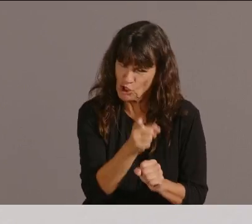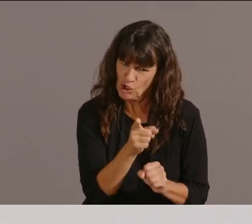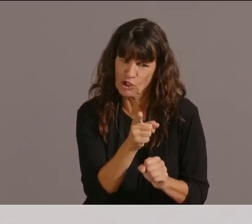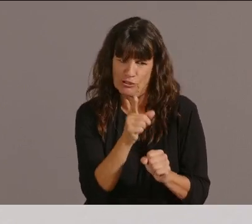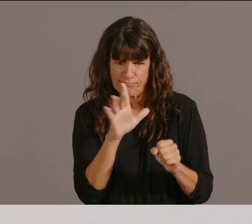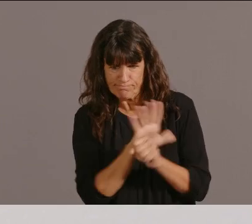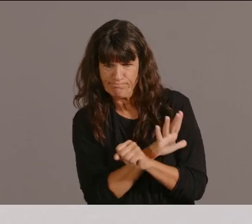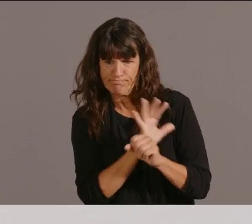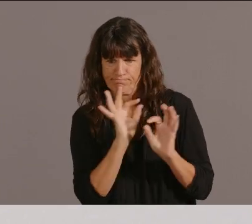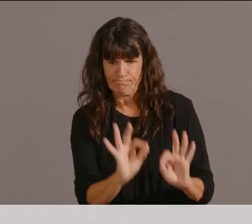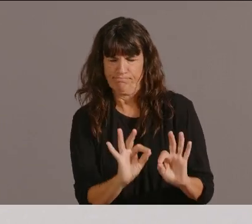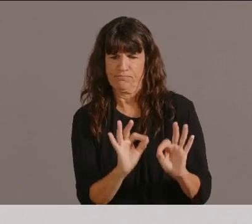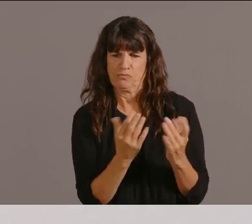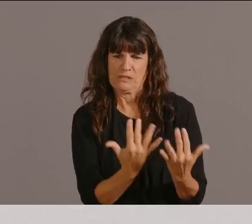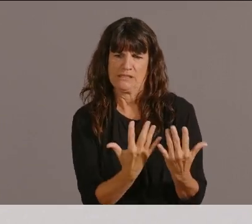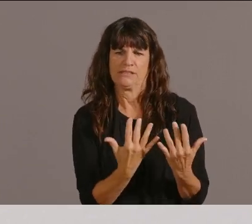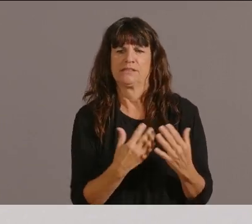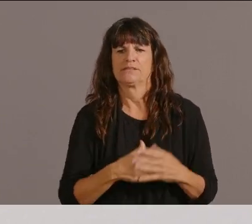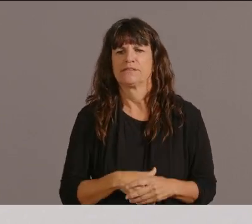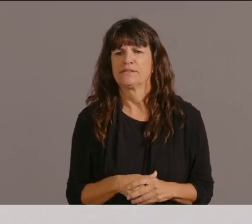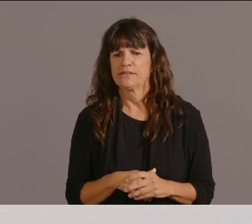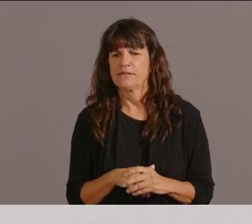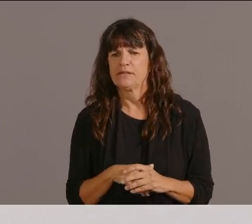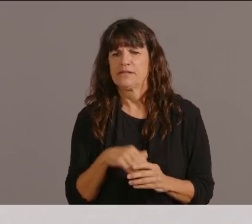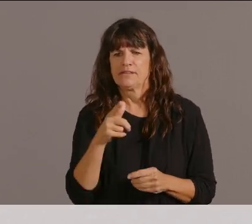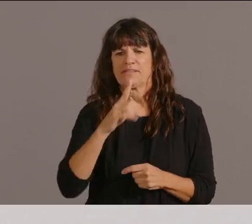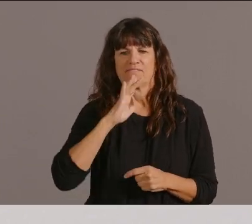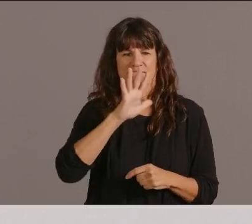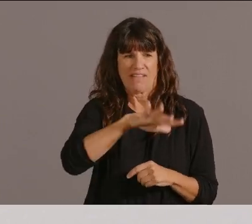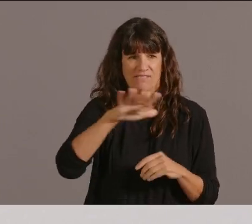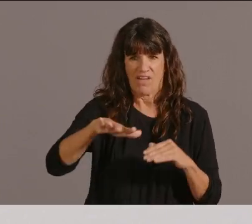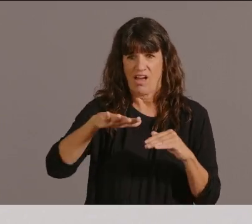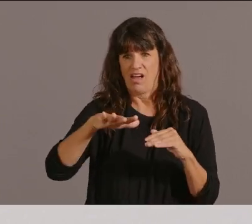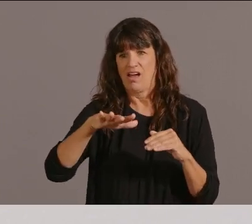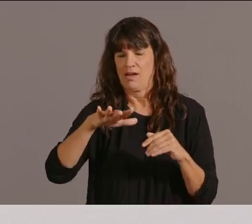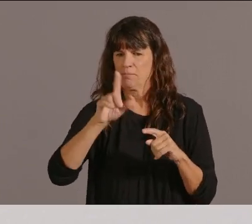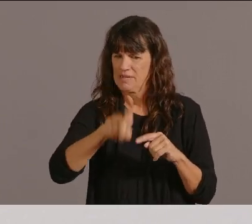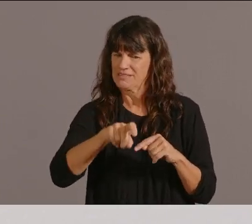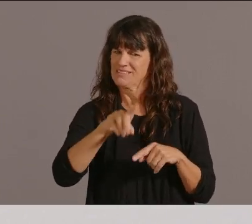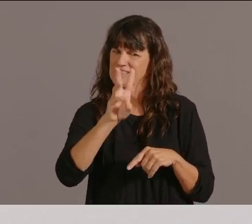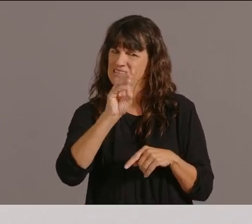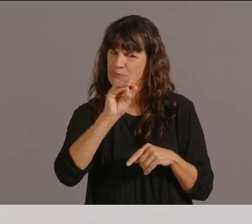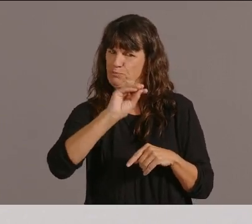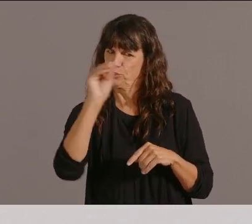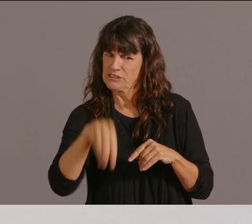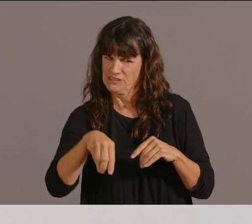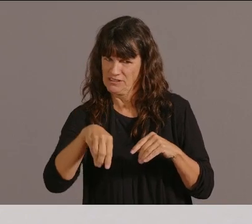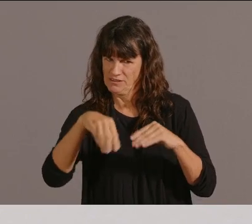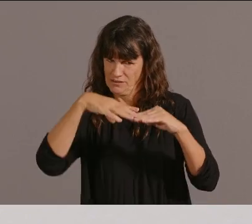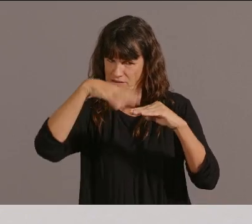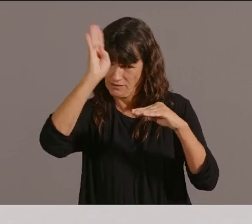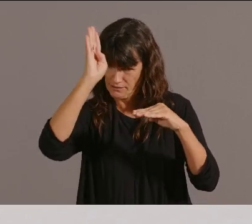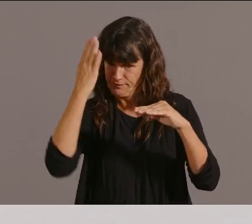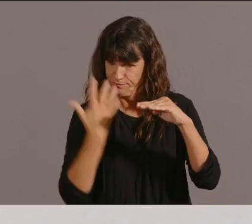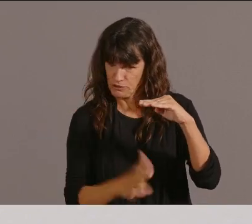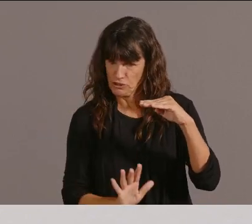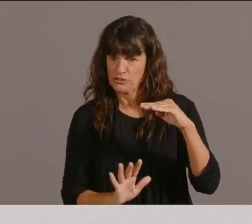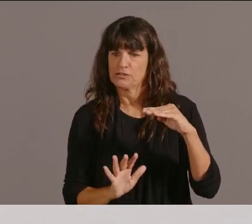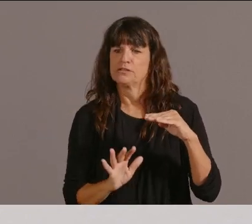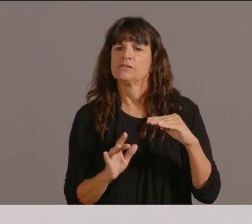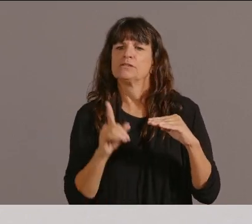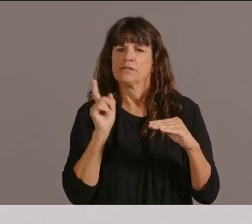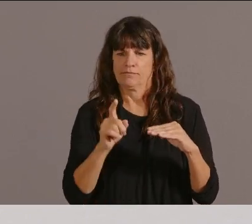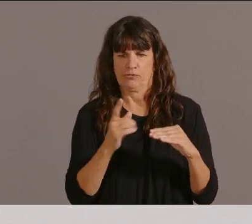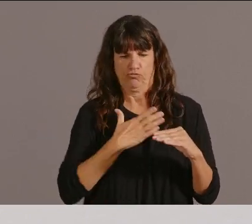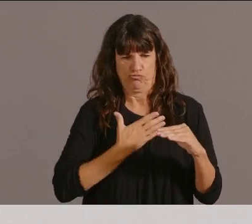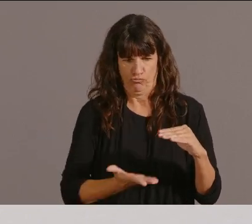of Arizonans who said that they would be willing to take the vaccine. That was before any of the data came out. So we're